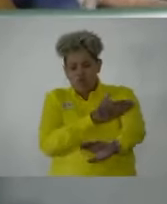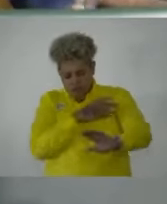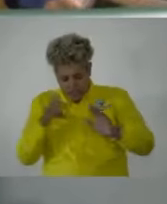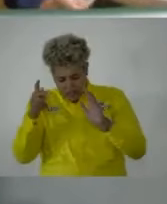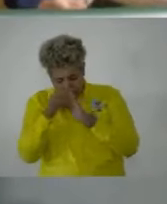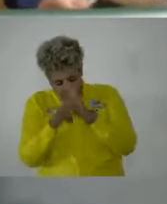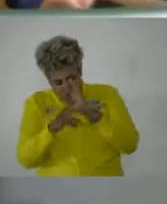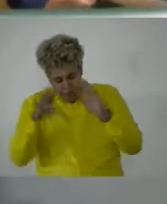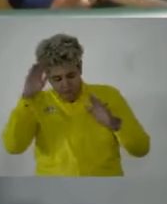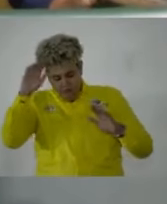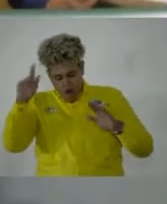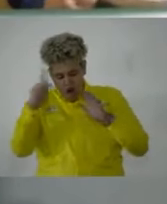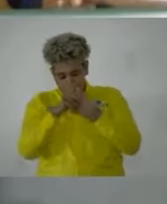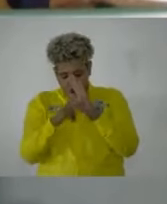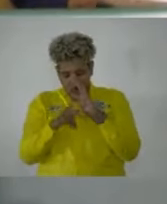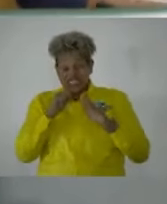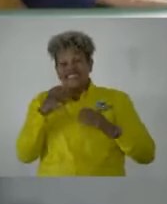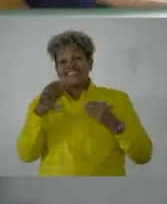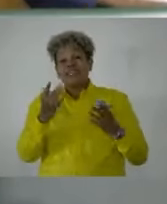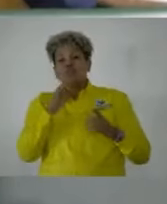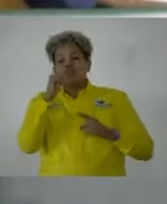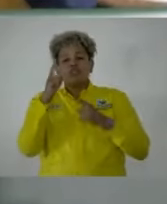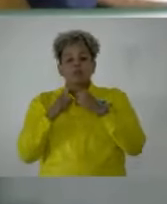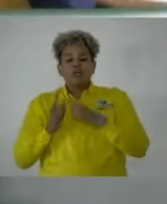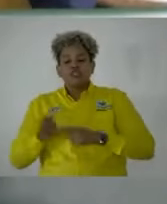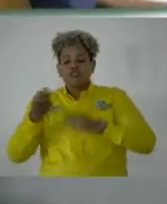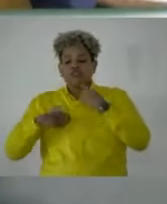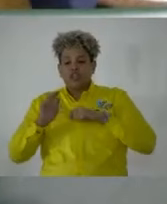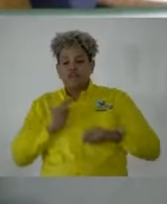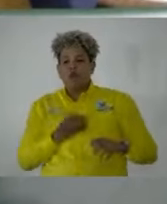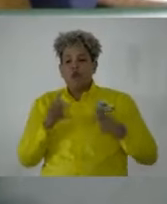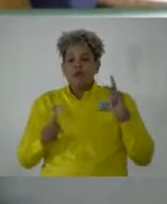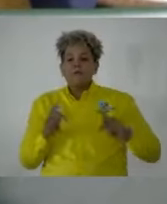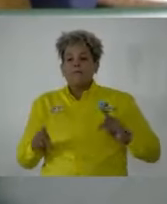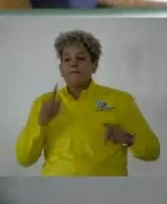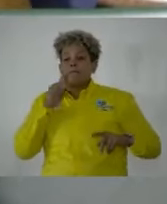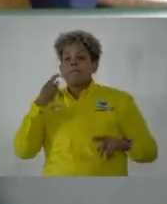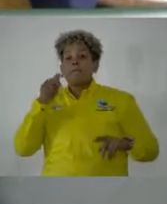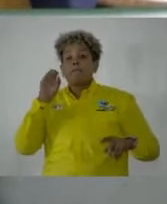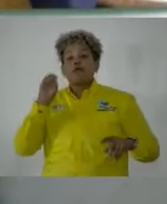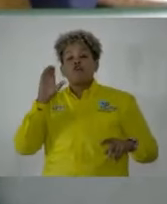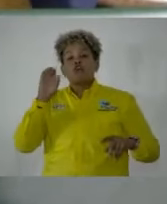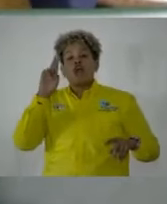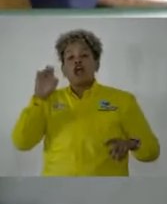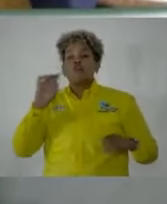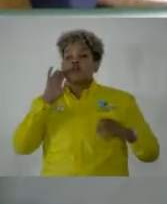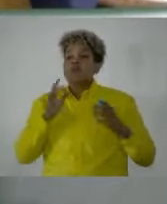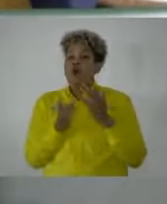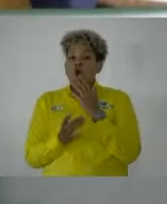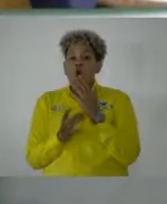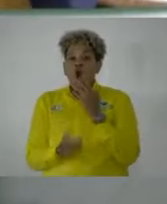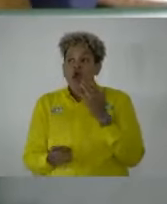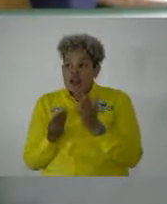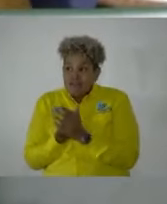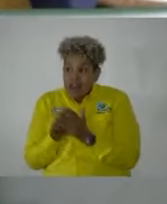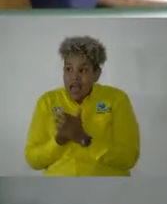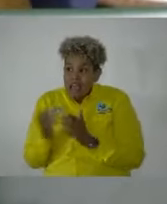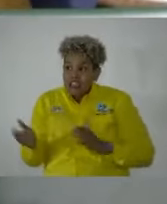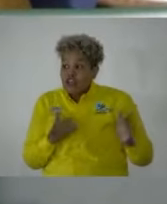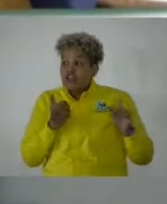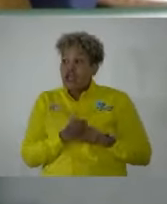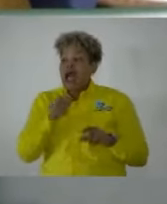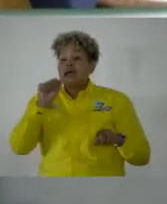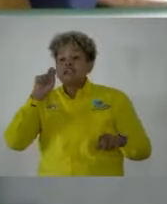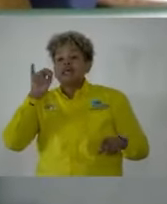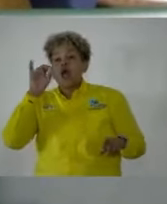foreign policy delivers real positive change for our people. The Petrocaribe oil financing arrangement and the San Jose